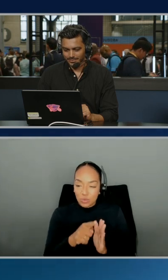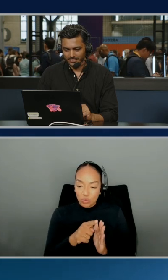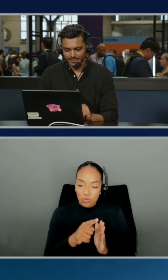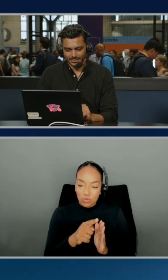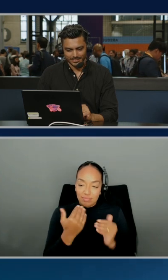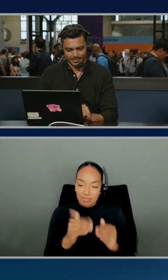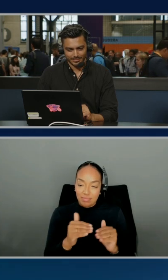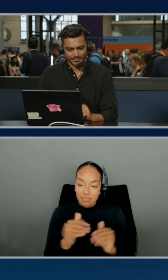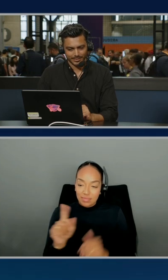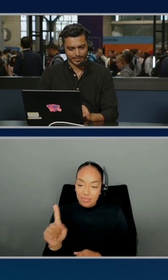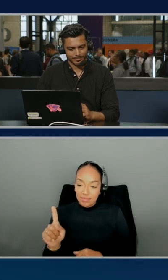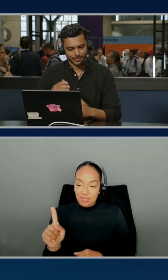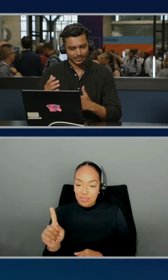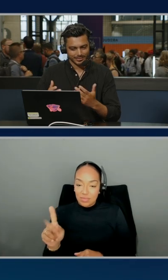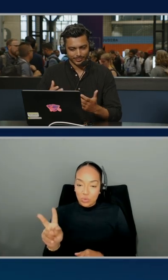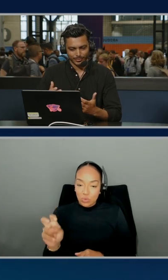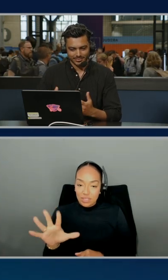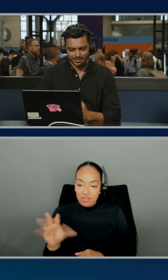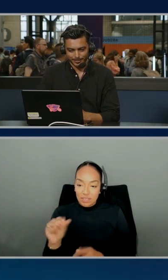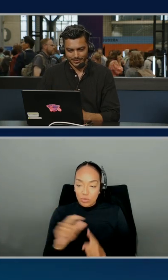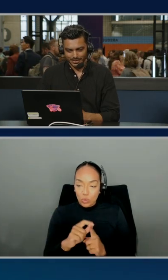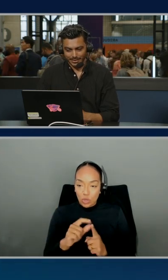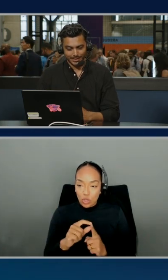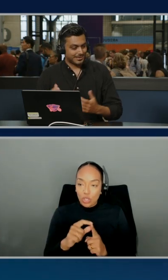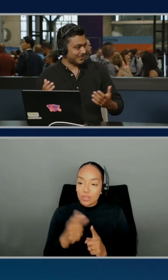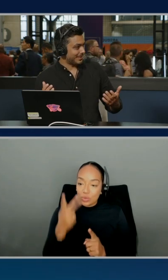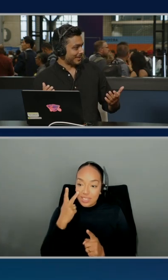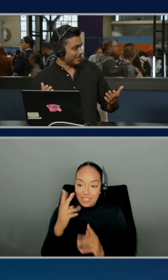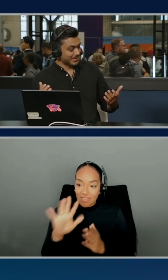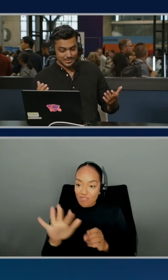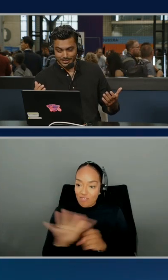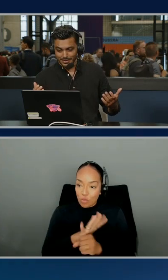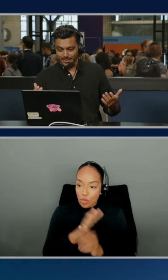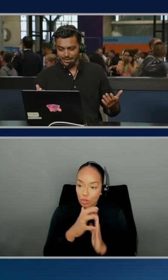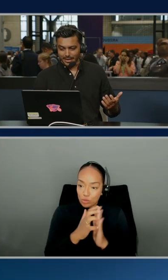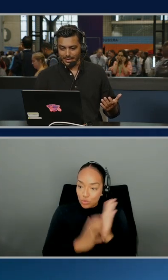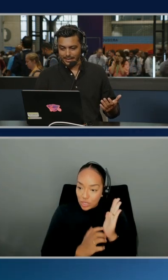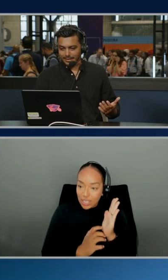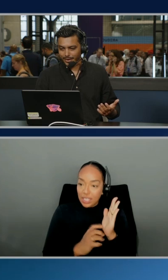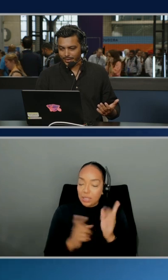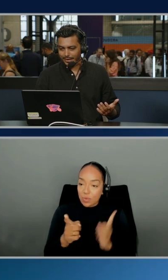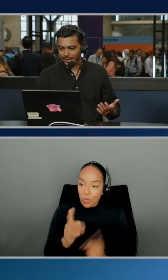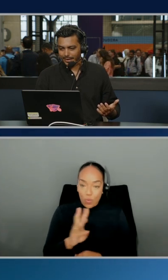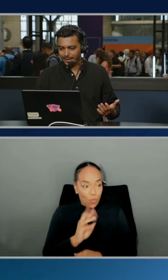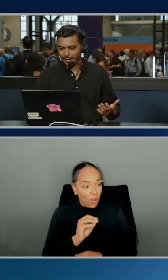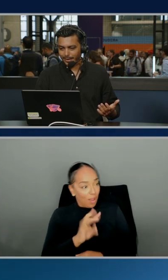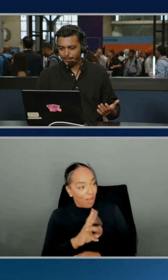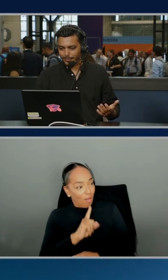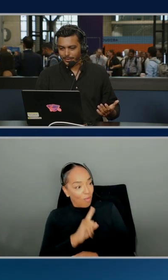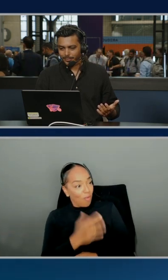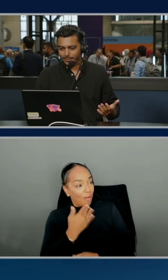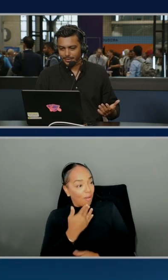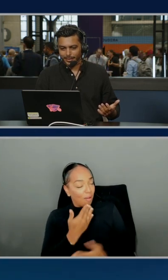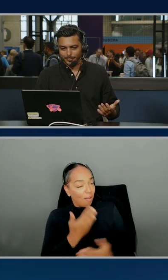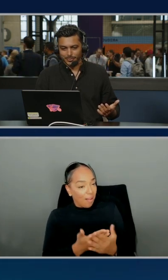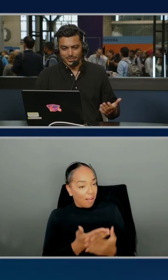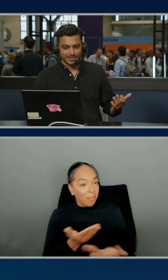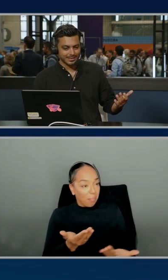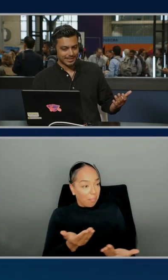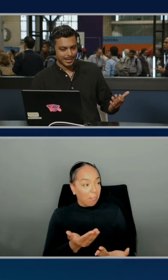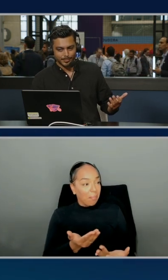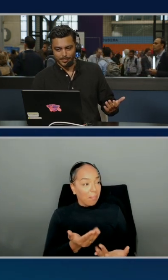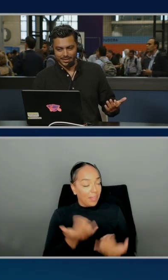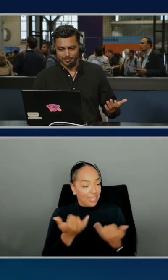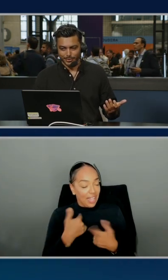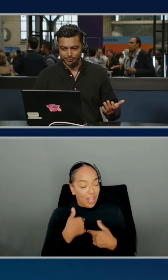and it has generated a lesson. There is a whole script. It has Wow, generated an that's image. really good. And now Look I at can, share